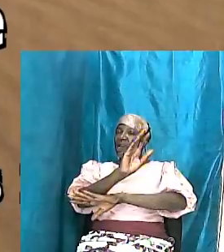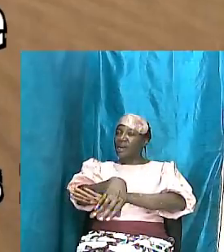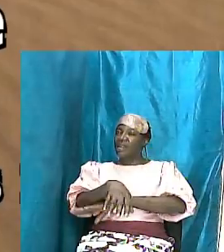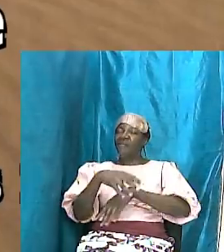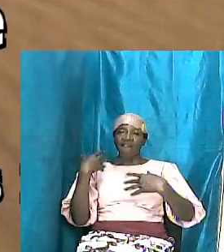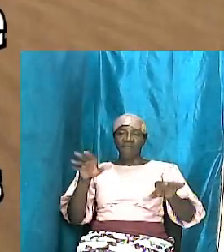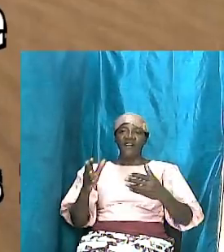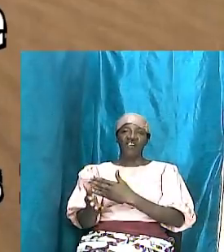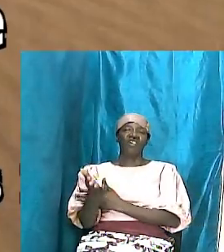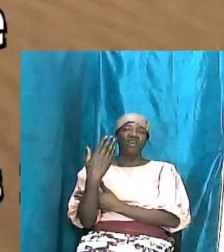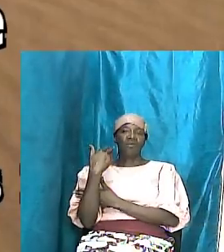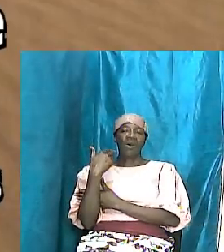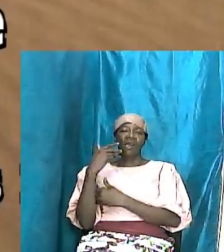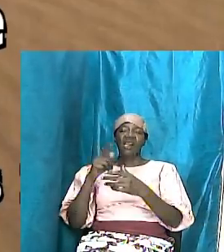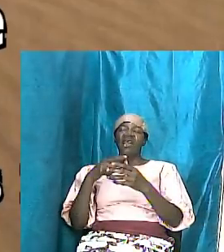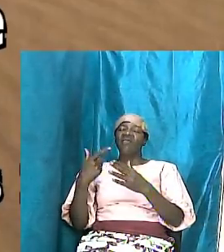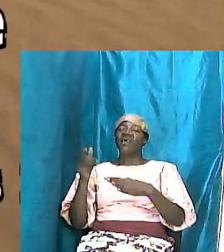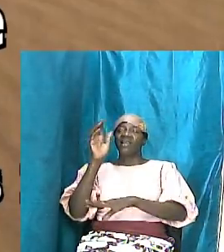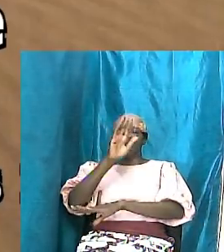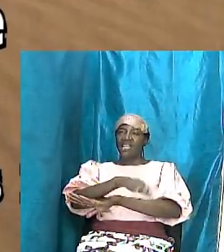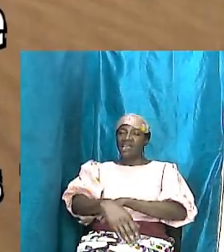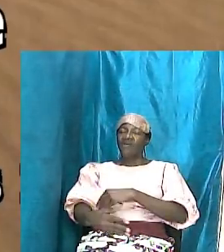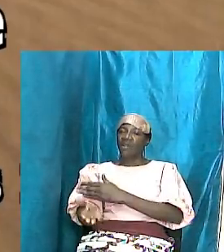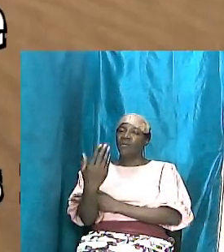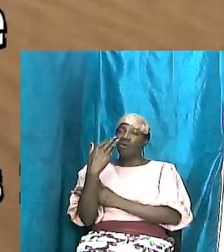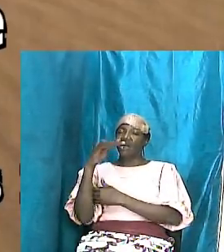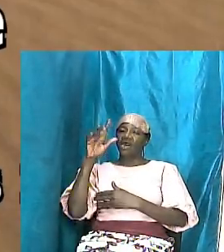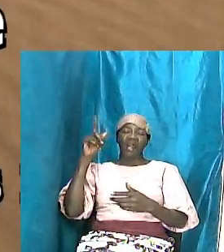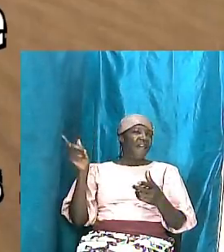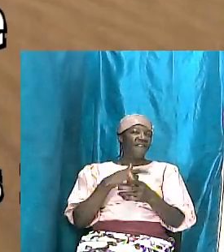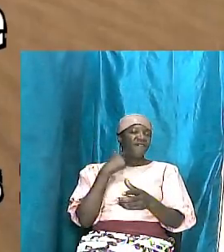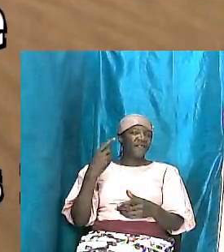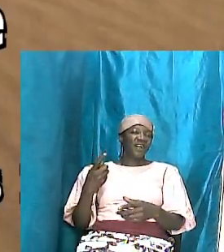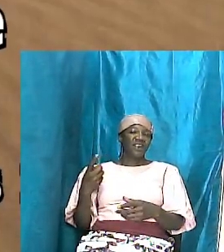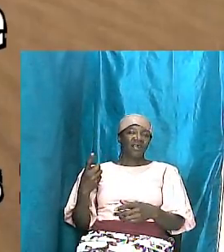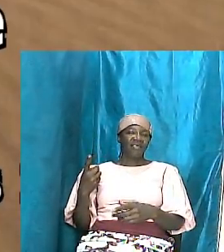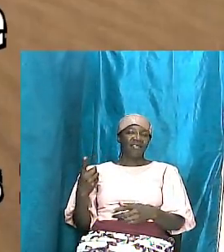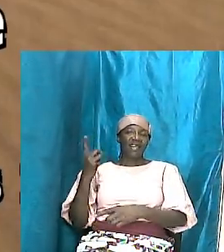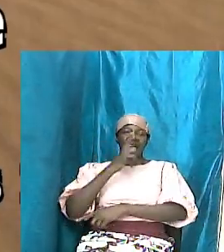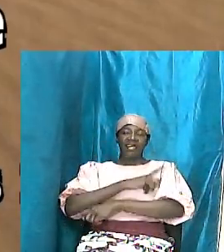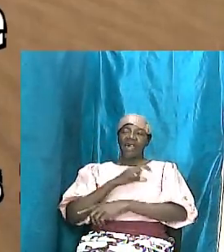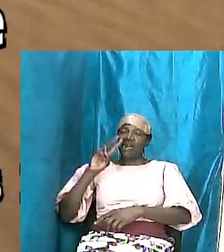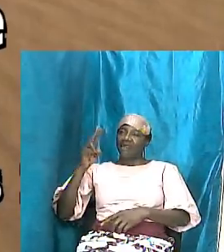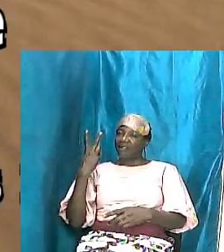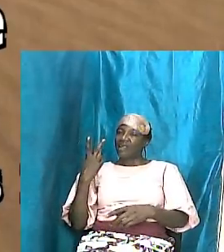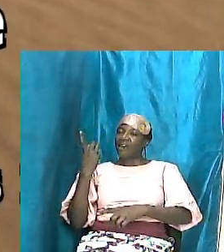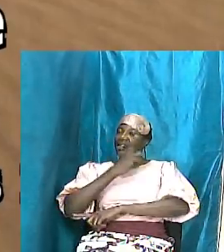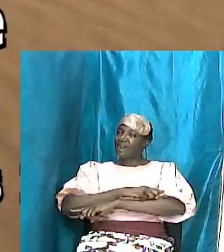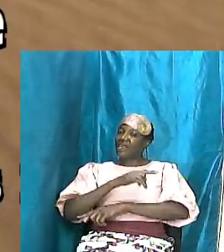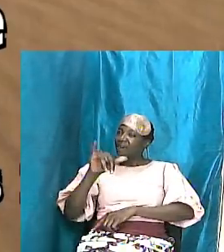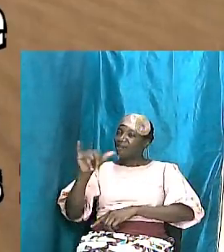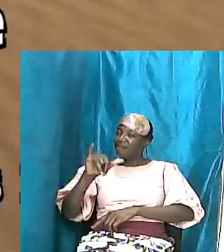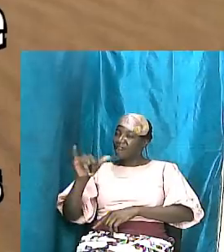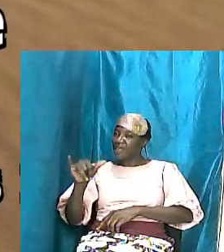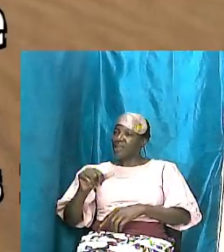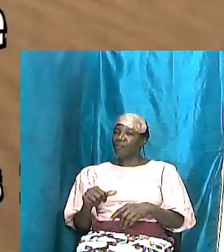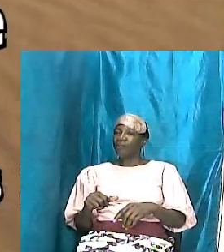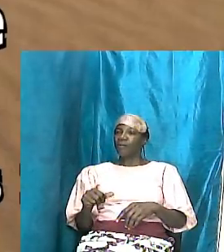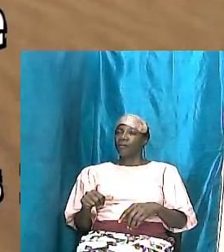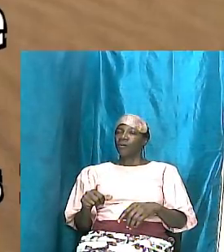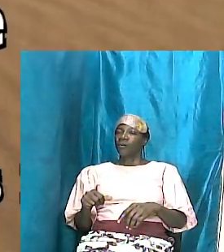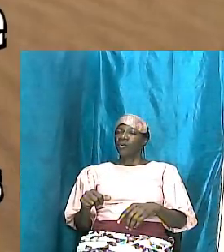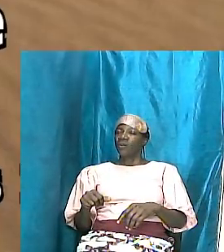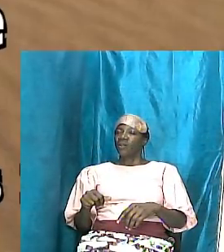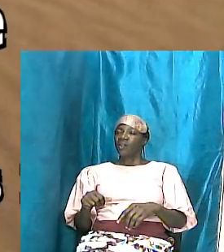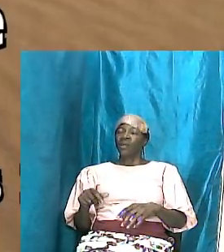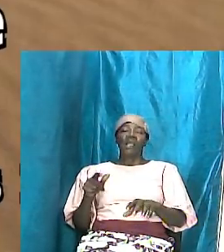finished it in the morning. And then the evening and the morning, that was the first day. And on the second day, the same thing happened. The evening and the morning on the second day.